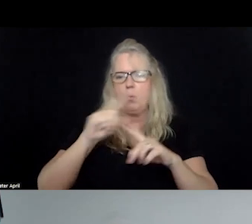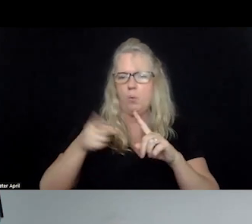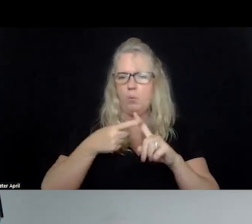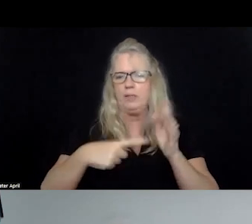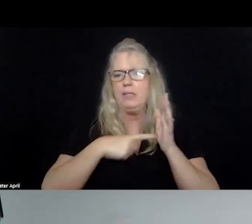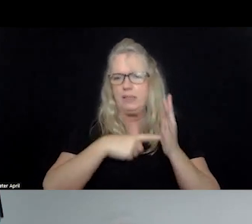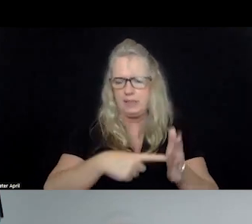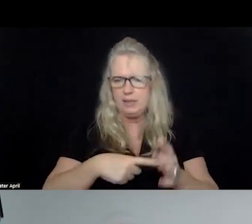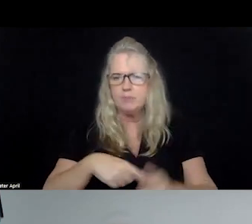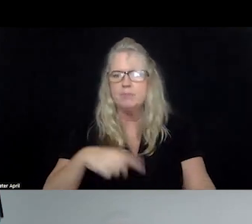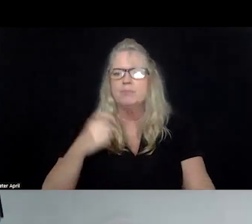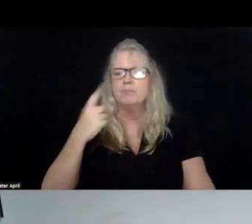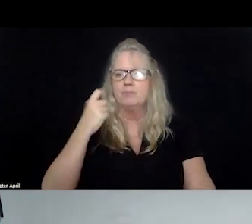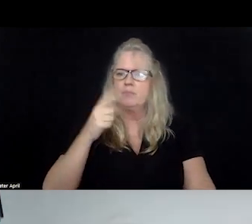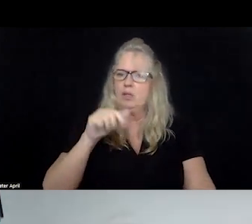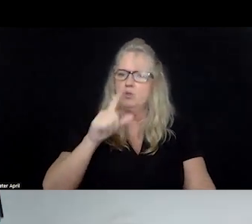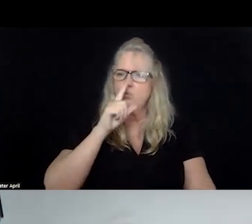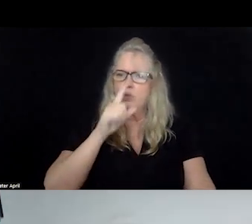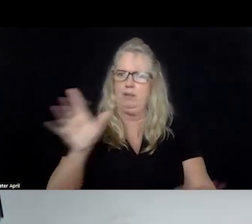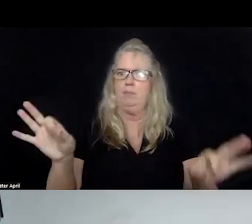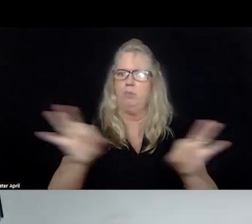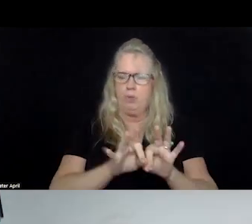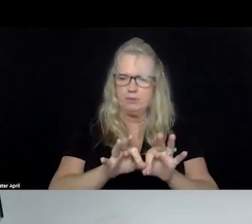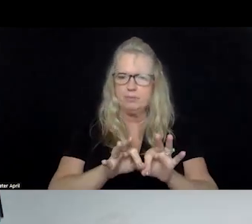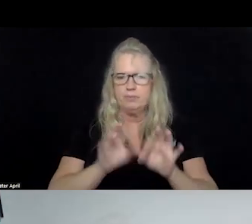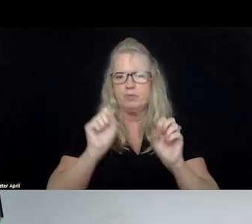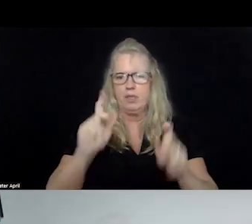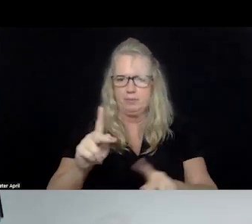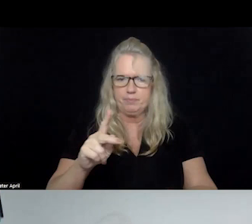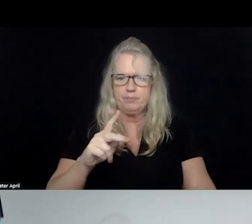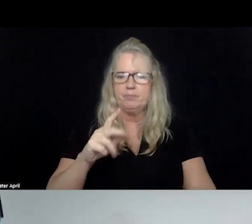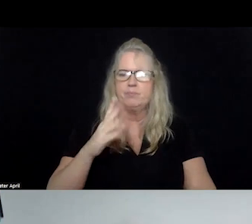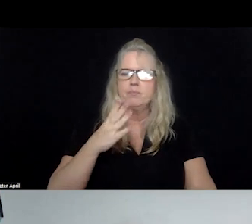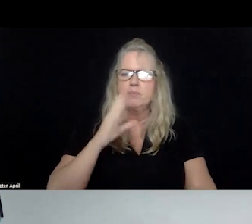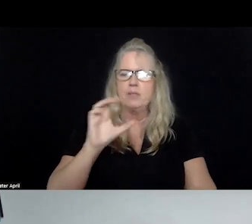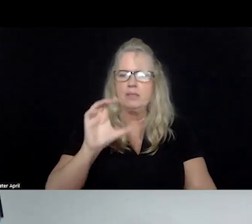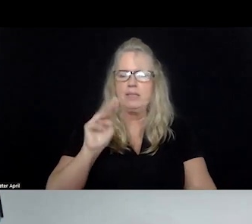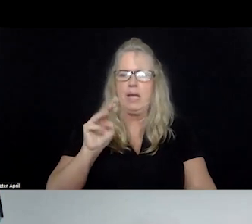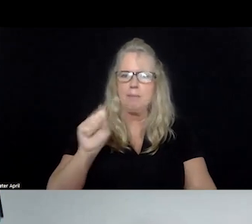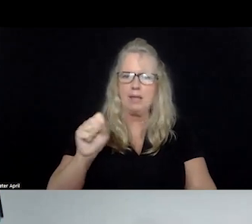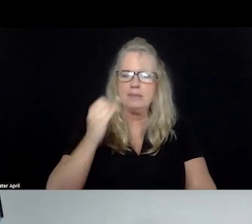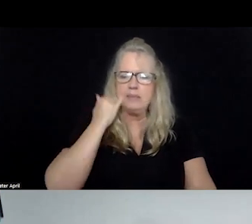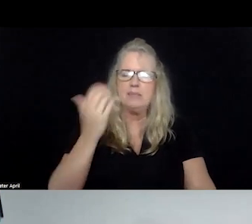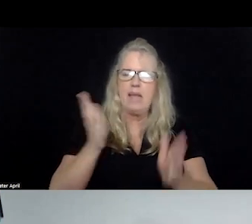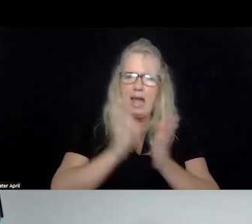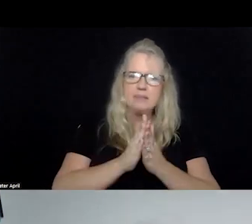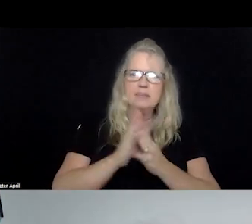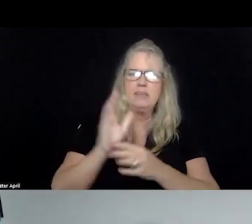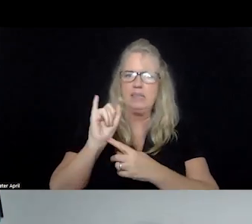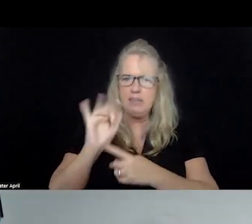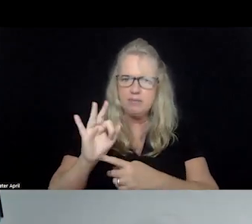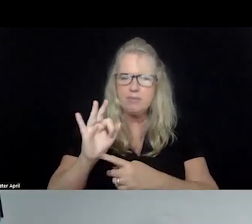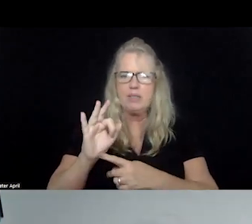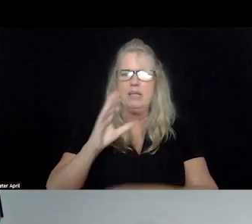indicated. So this is really important, right? That CMS is asking whether there is